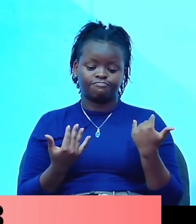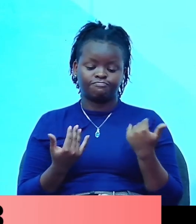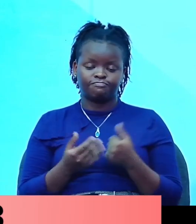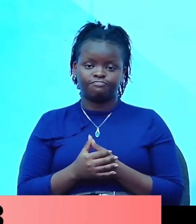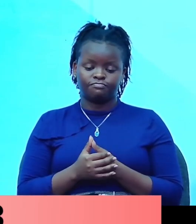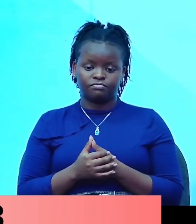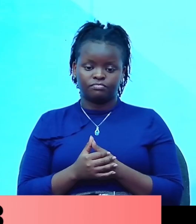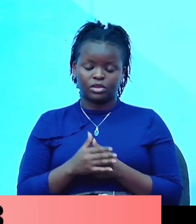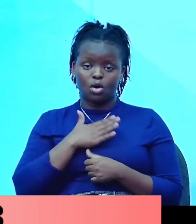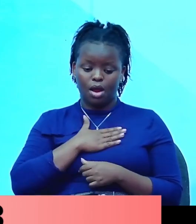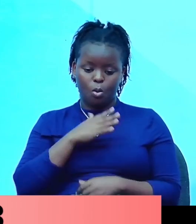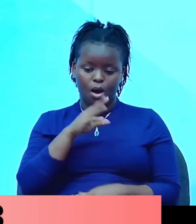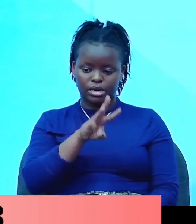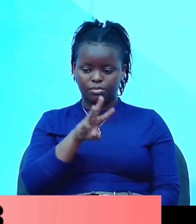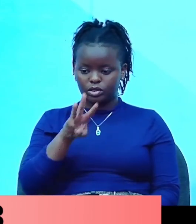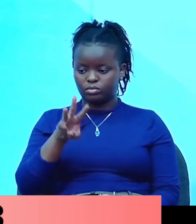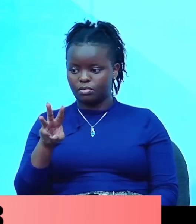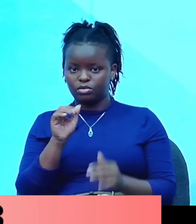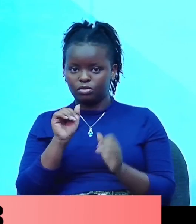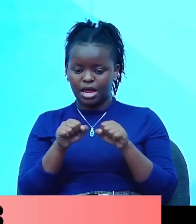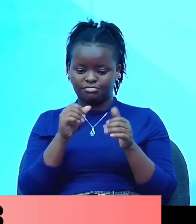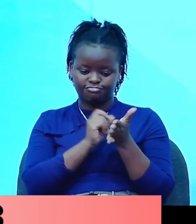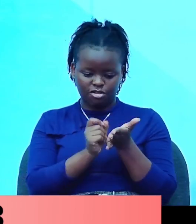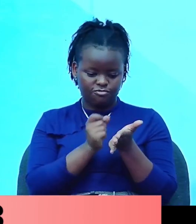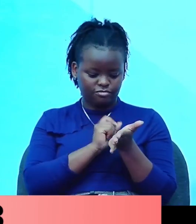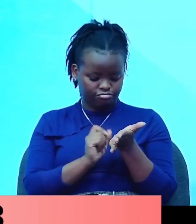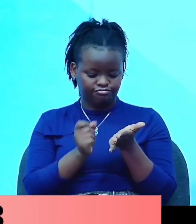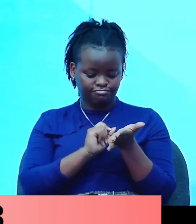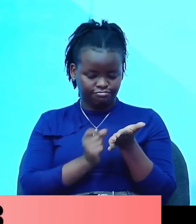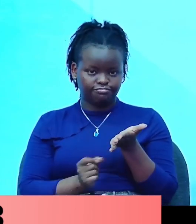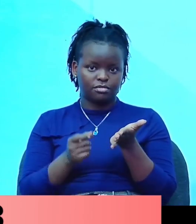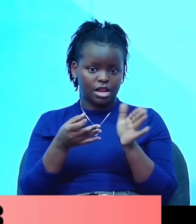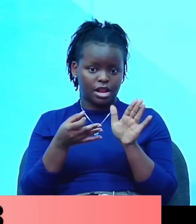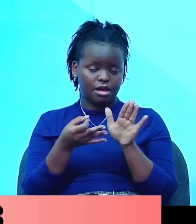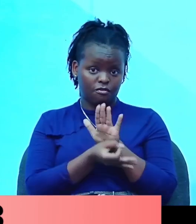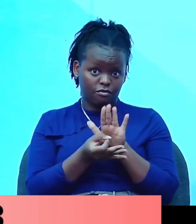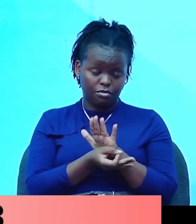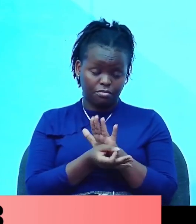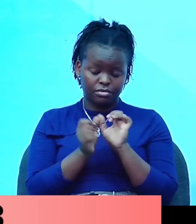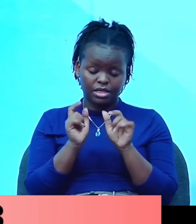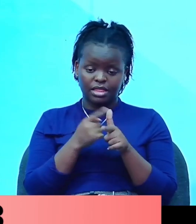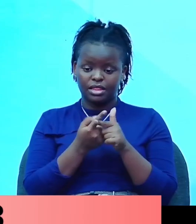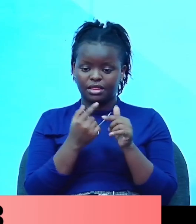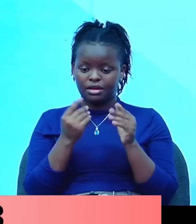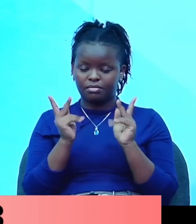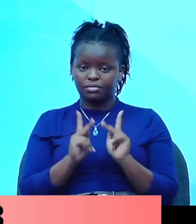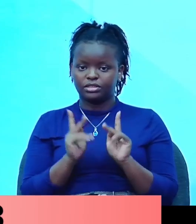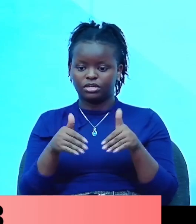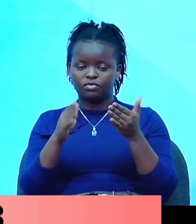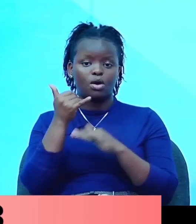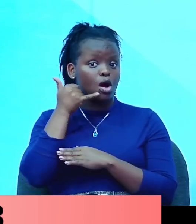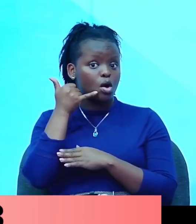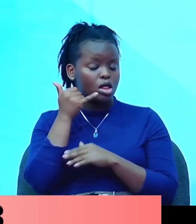on our website, you can go in and fill in your details. Right. We'll get somebody to come in and give you a call and come and